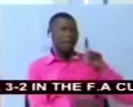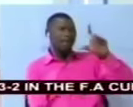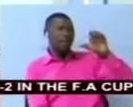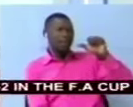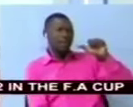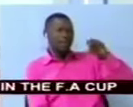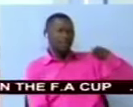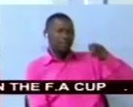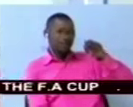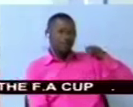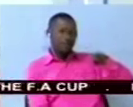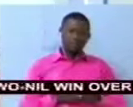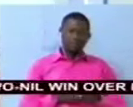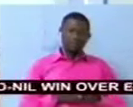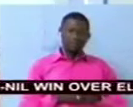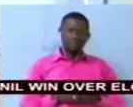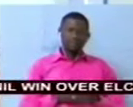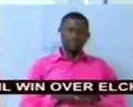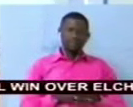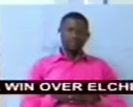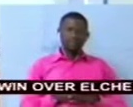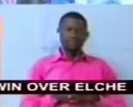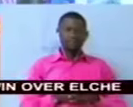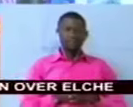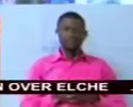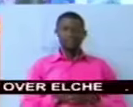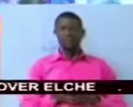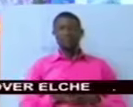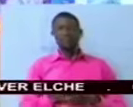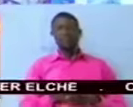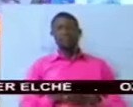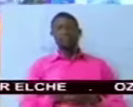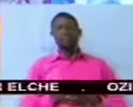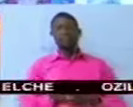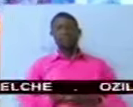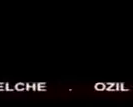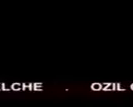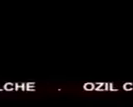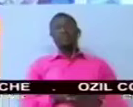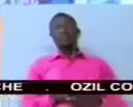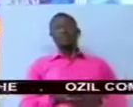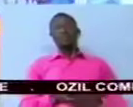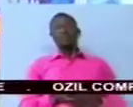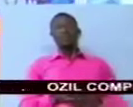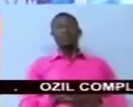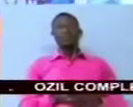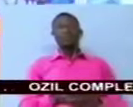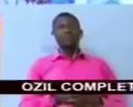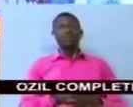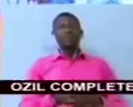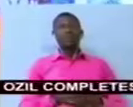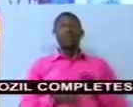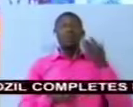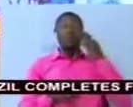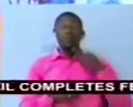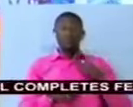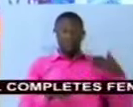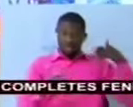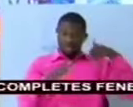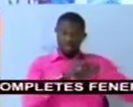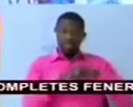Belegi, ñooñu jamono joo bi nga dugga ci. Waam nga biñ duggé sa ak ñoom. You know, when we just entered with